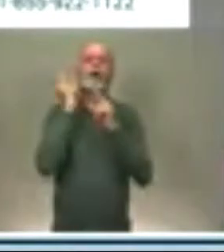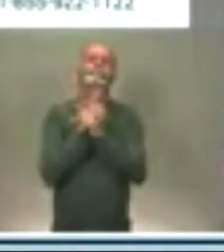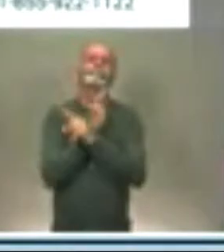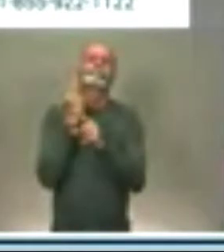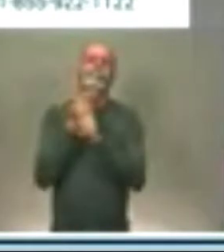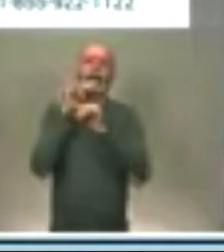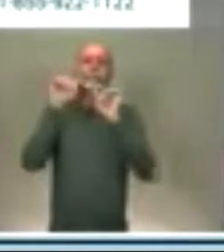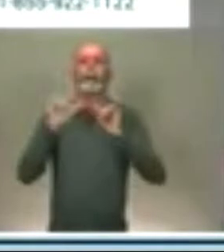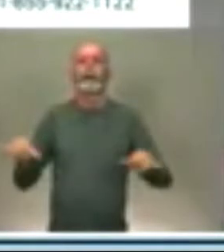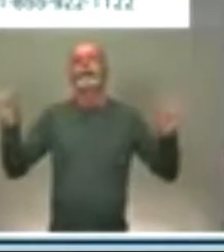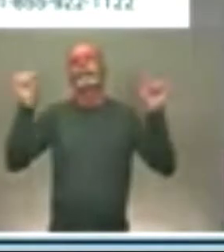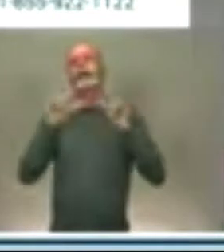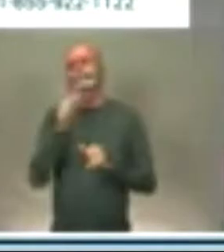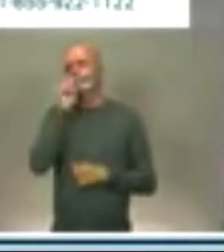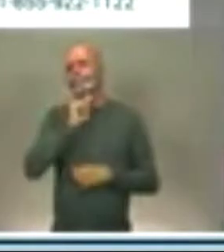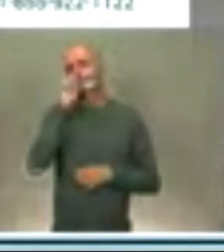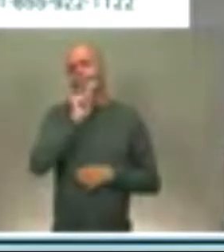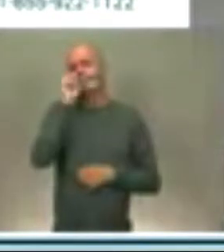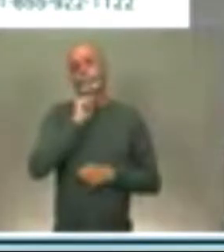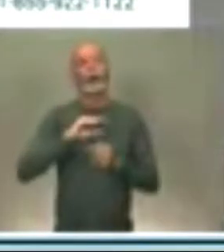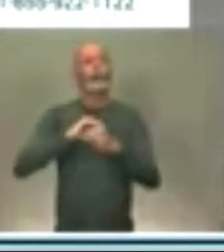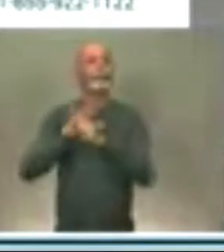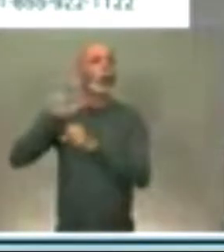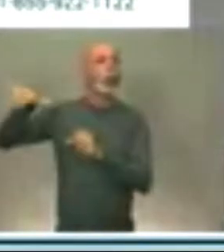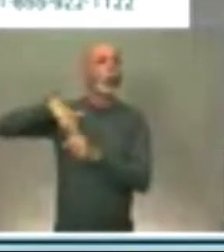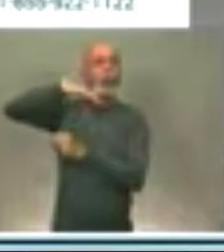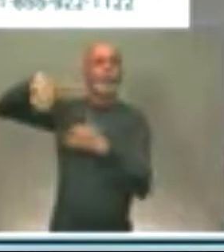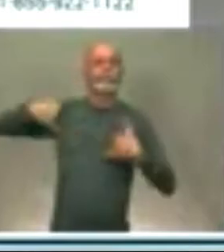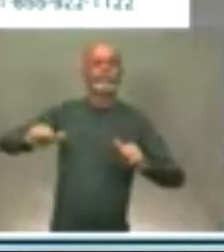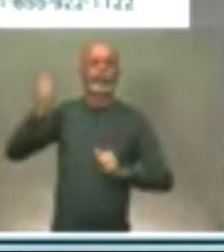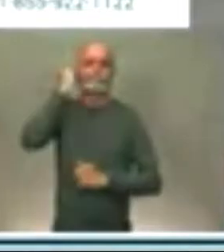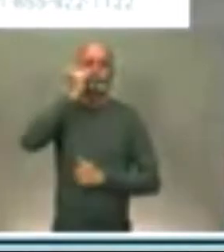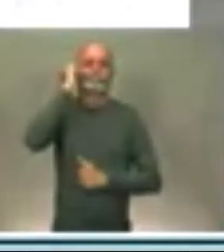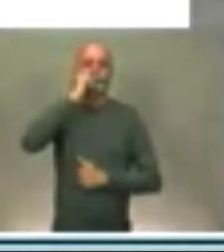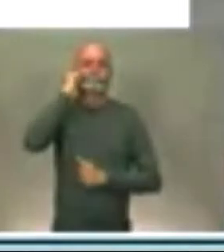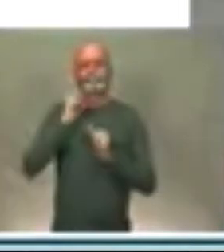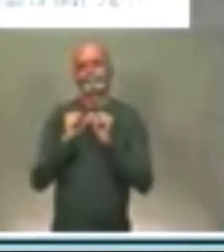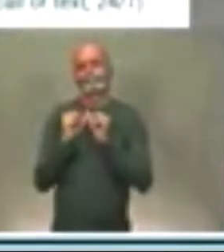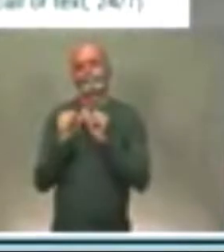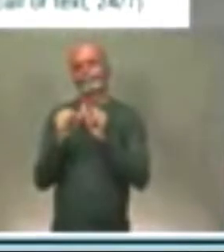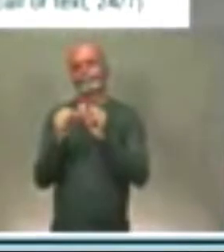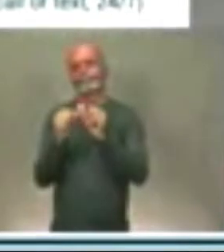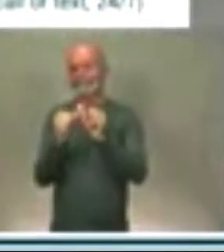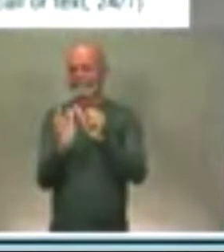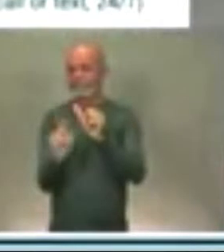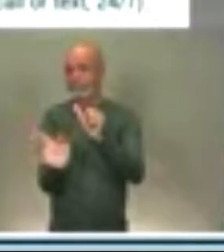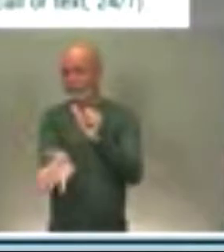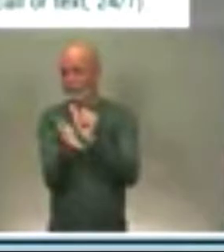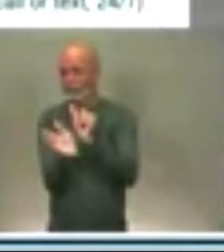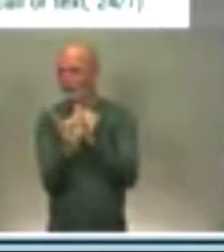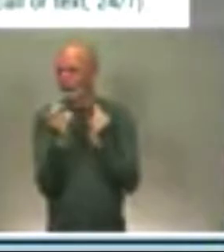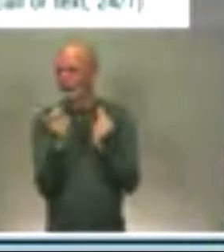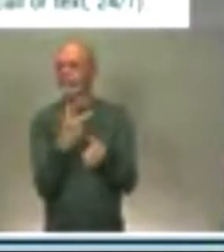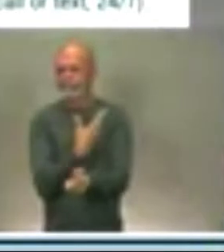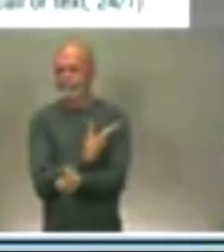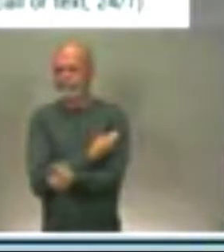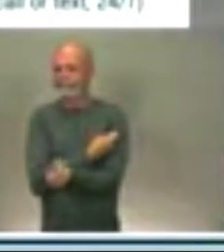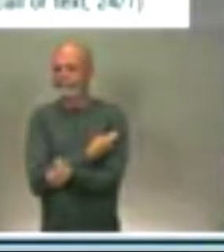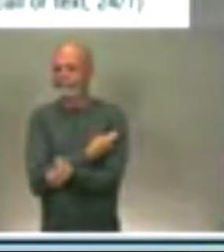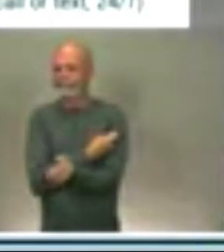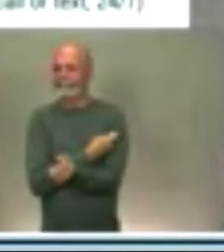And to do that, we need enough Nova Scotians to get fully vaccinated. When that happens is ultimately up to